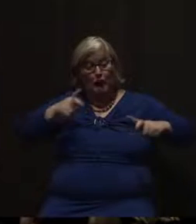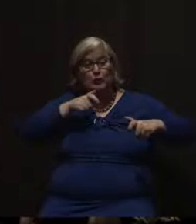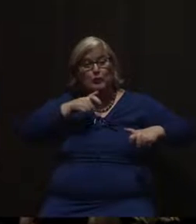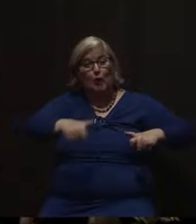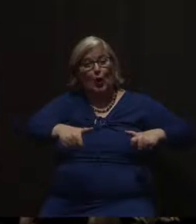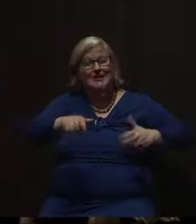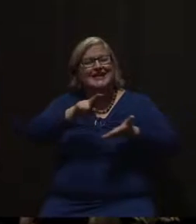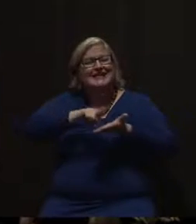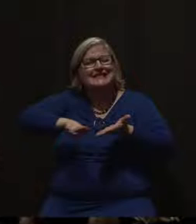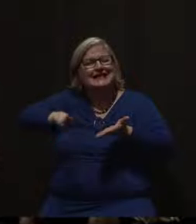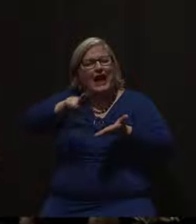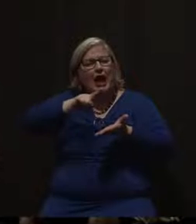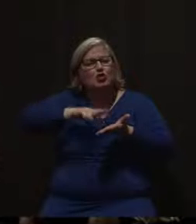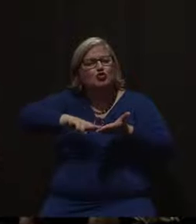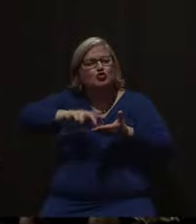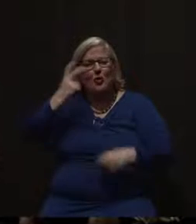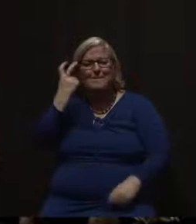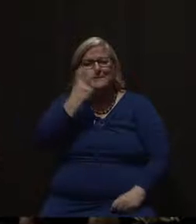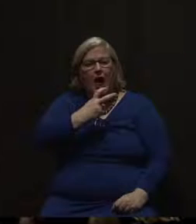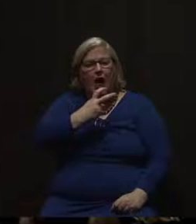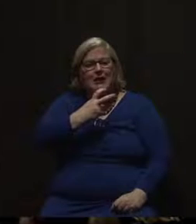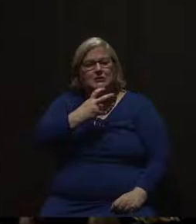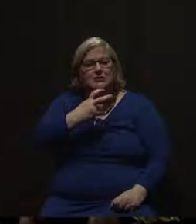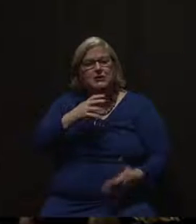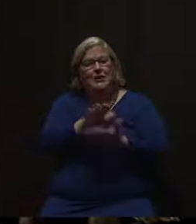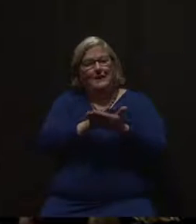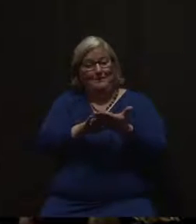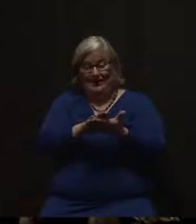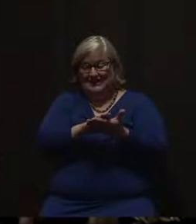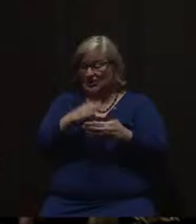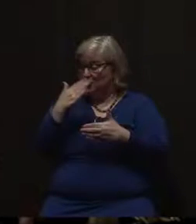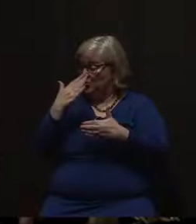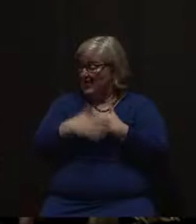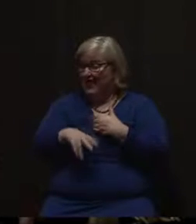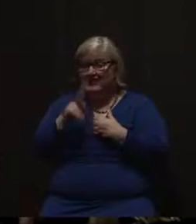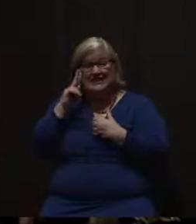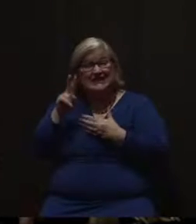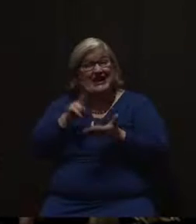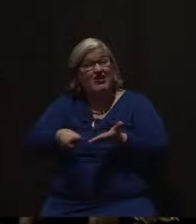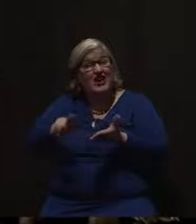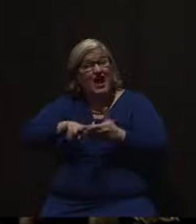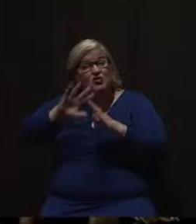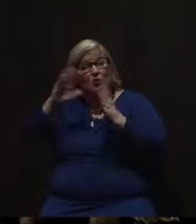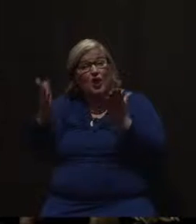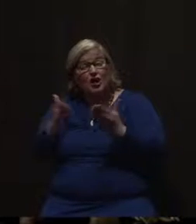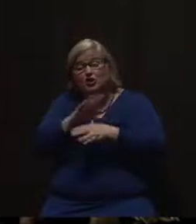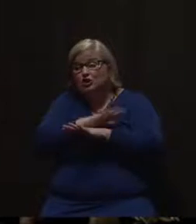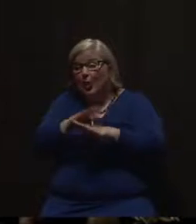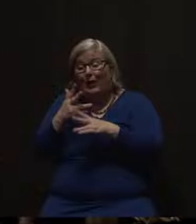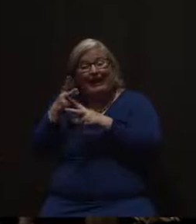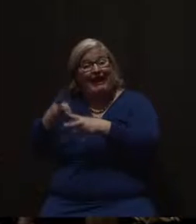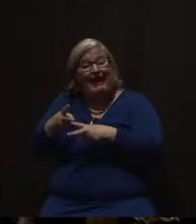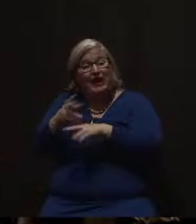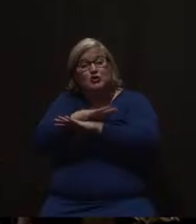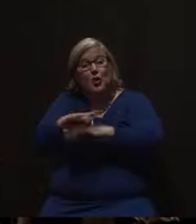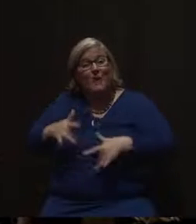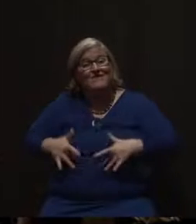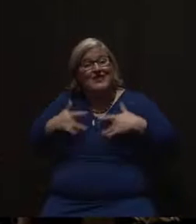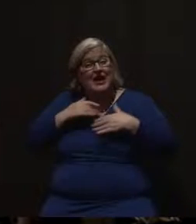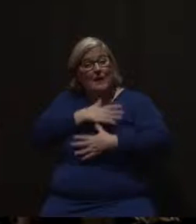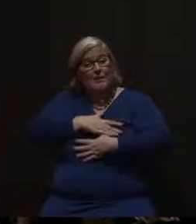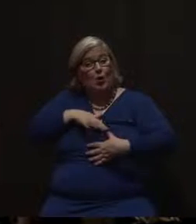less names we have for the living world around us, the less we learn to value it, the less we learn to care for it, to have an emotional connection to